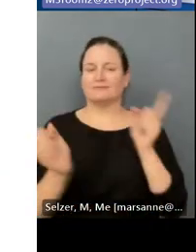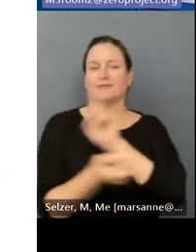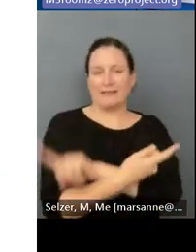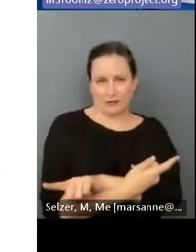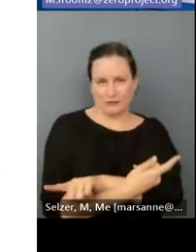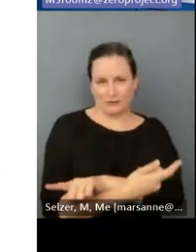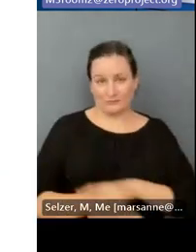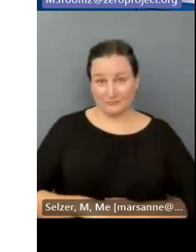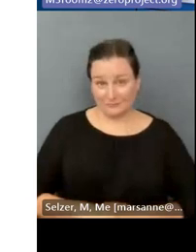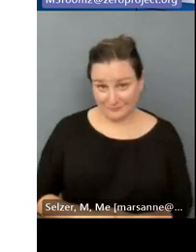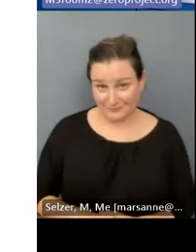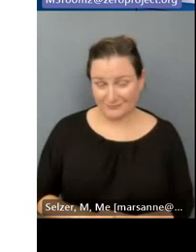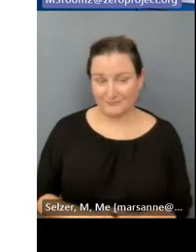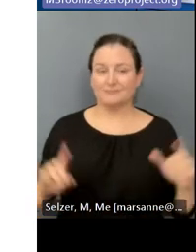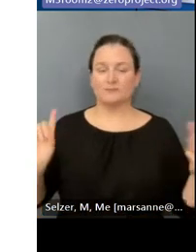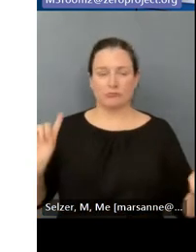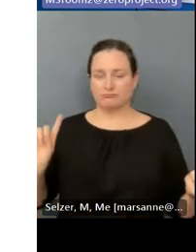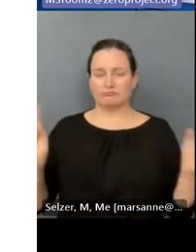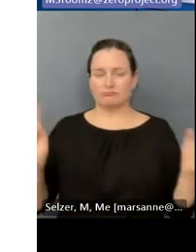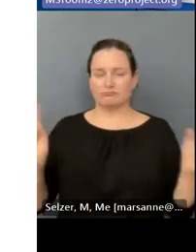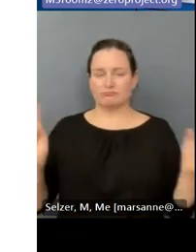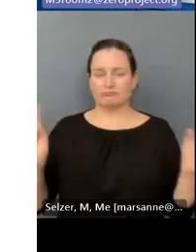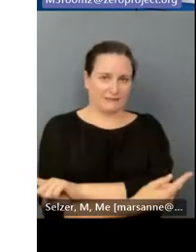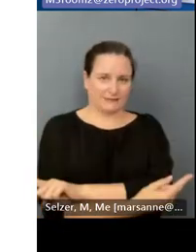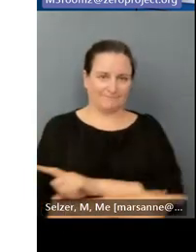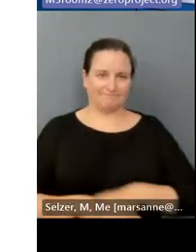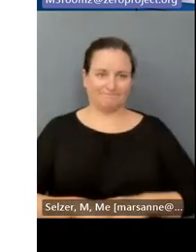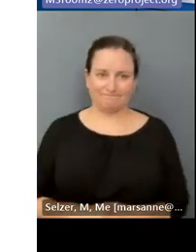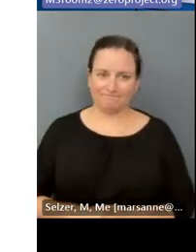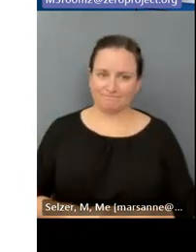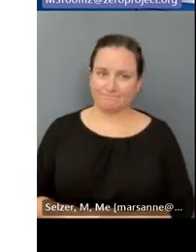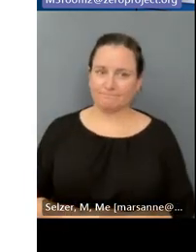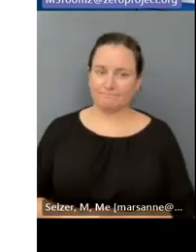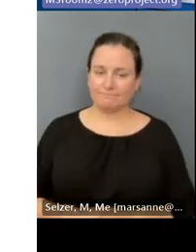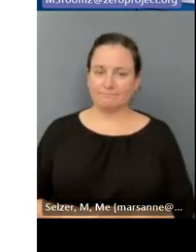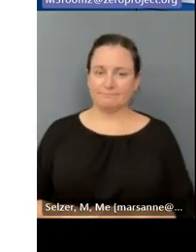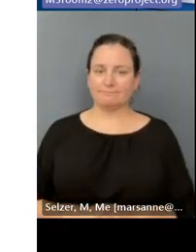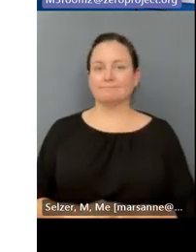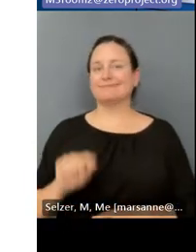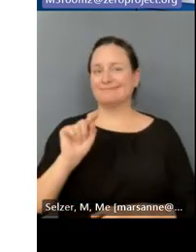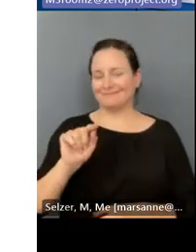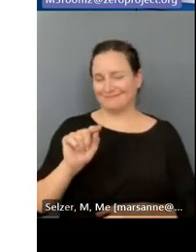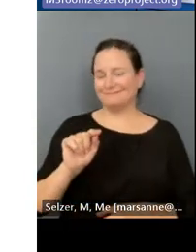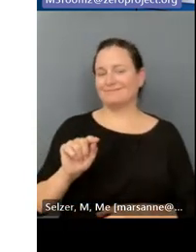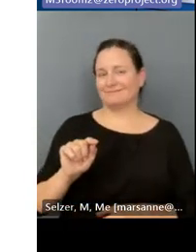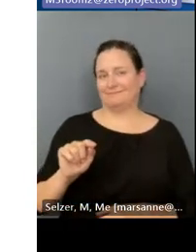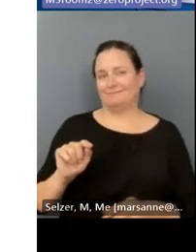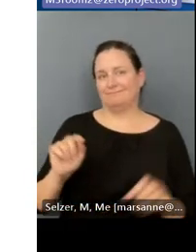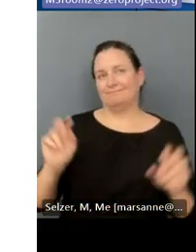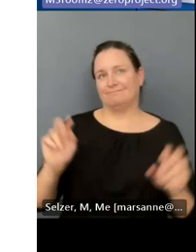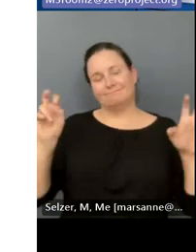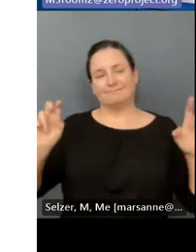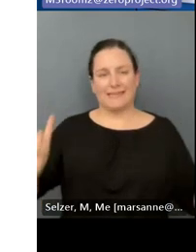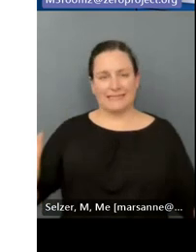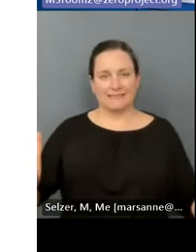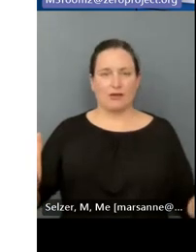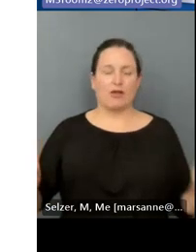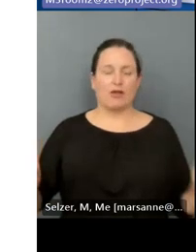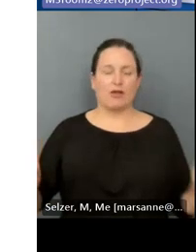included into the environment of the deaf students. That's why it's called inverse. It works the opposite